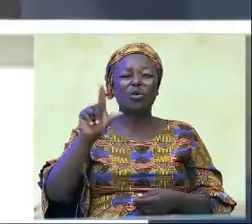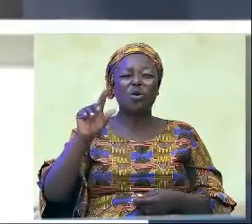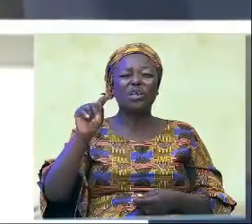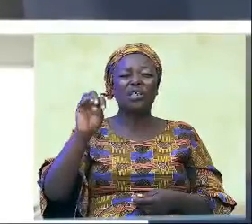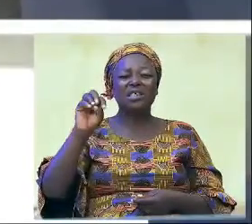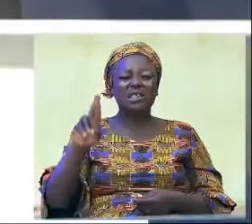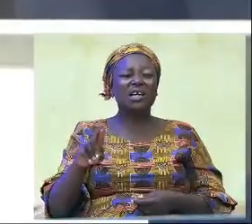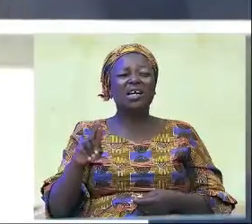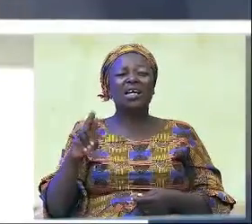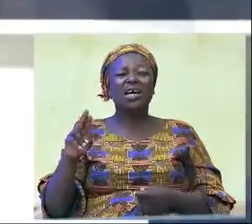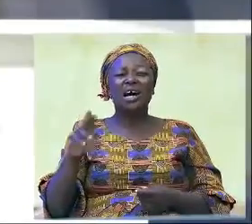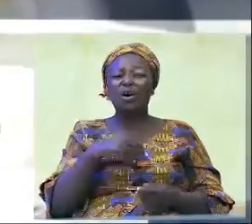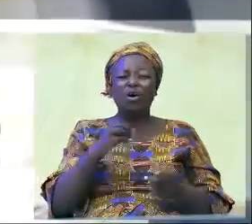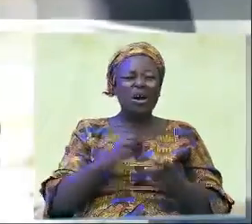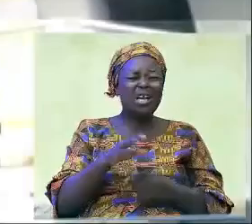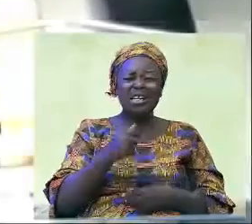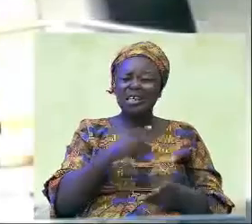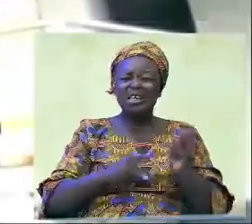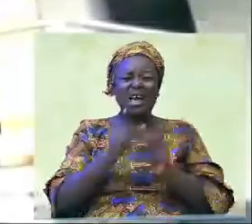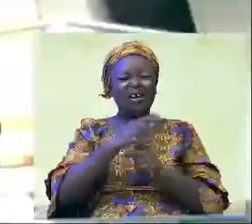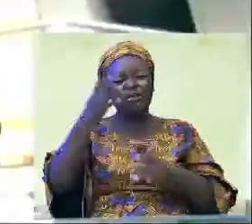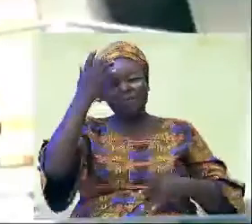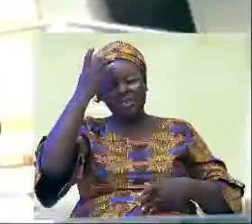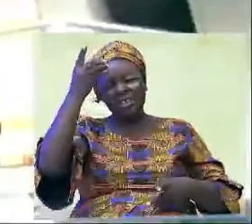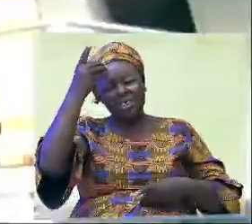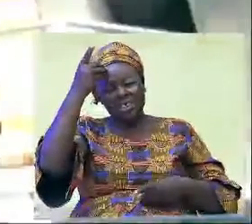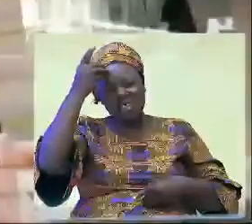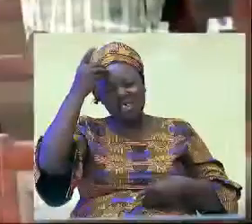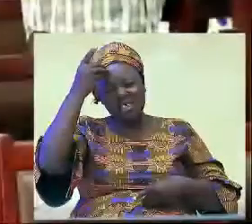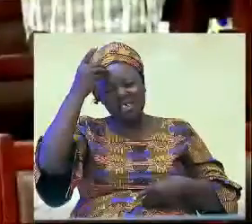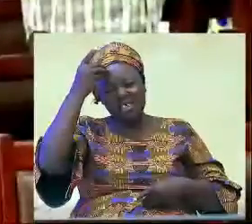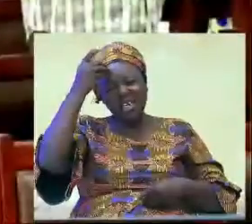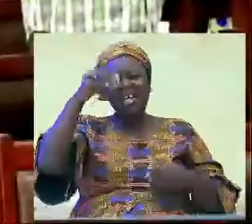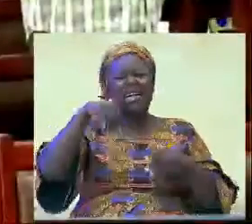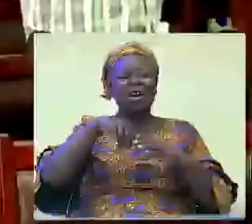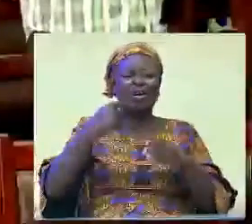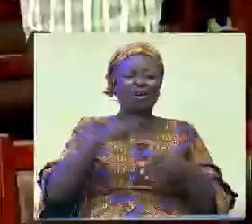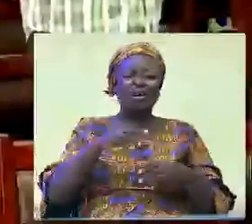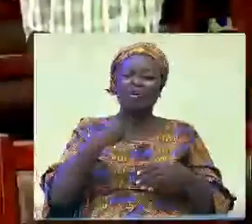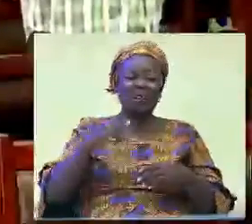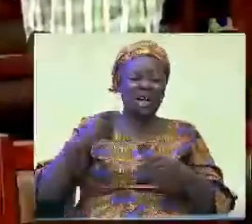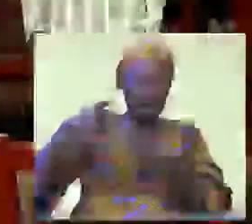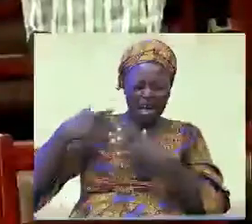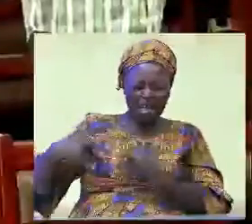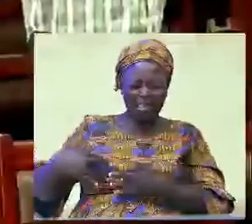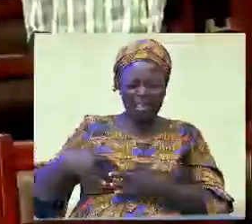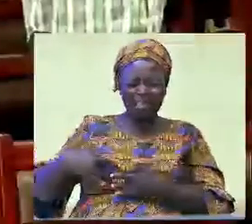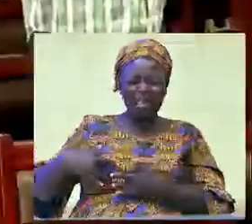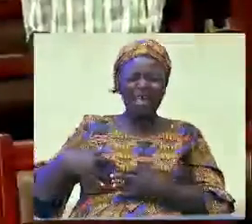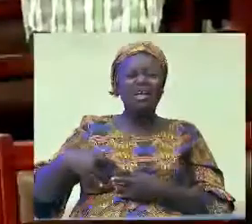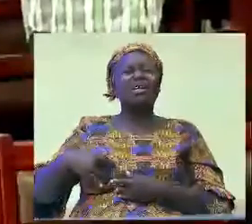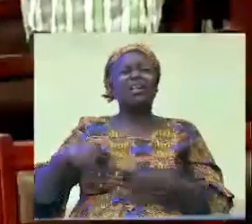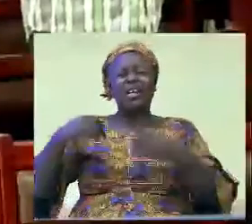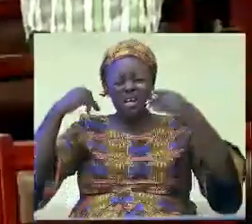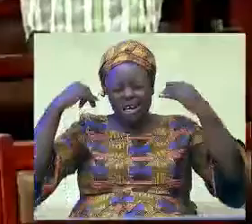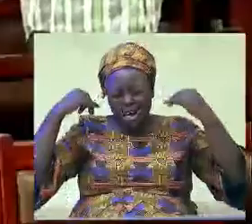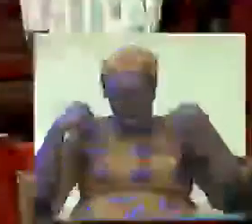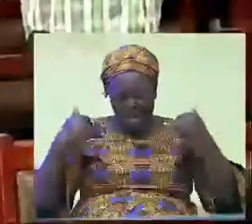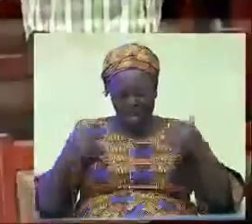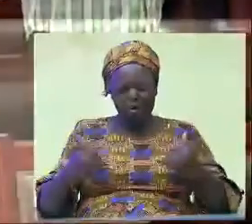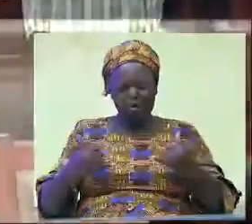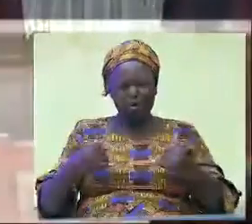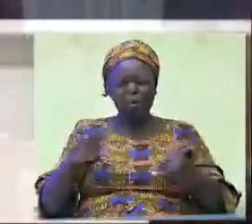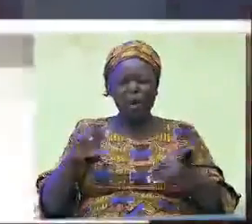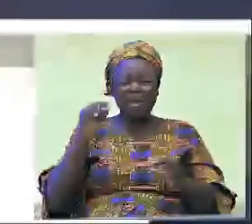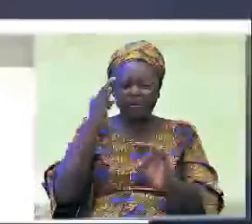an hunchback, elephantiasis, any kind of disease, or they have leukemia, or prostate, or